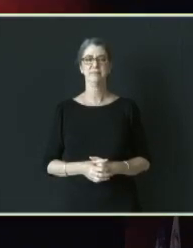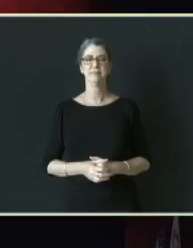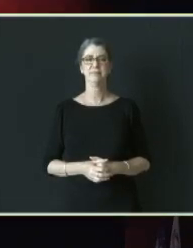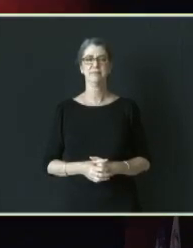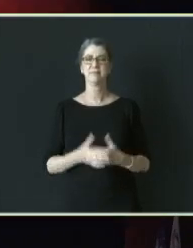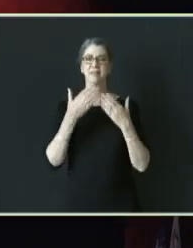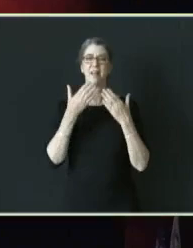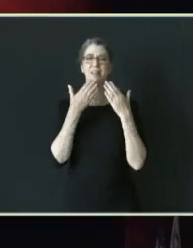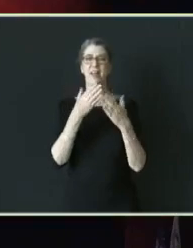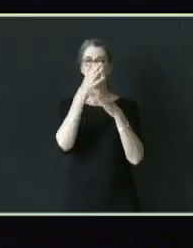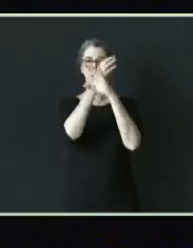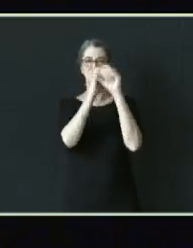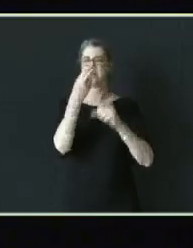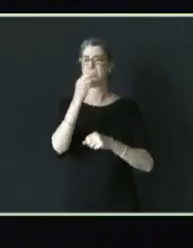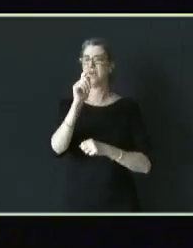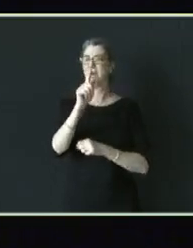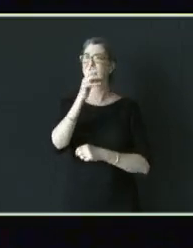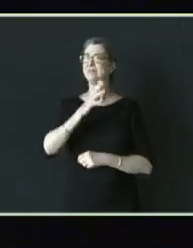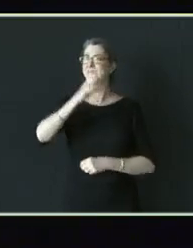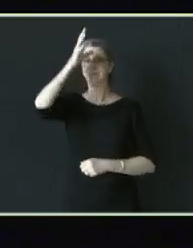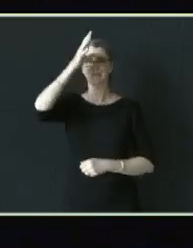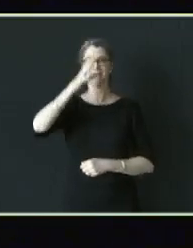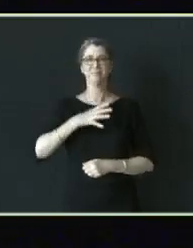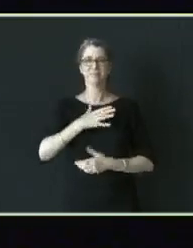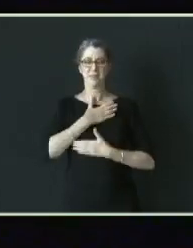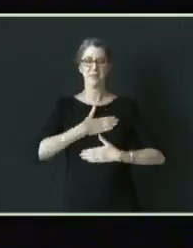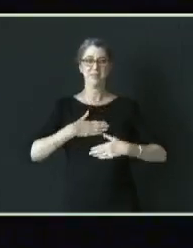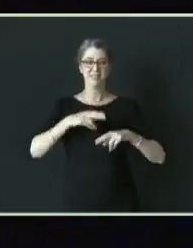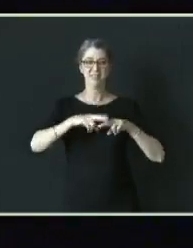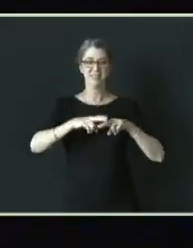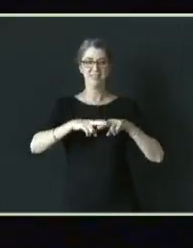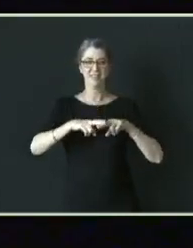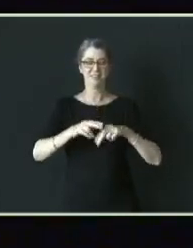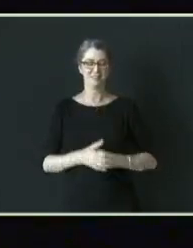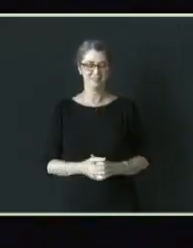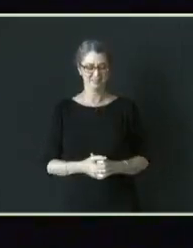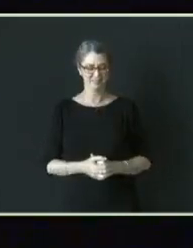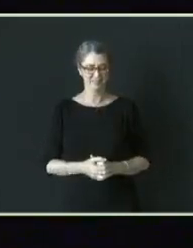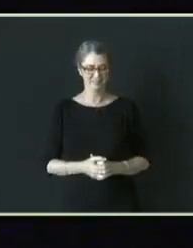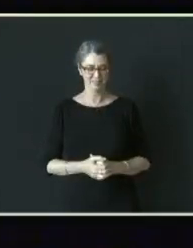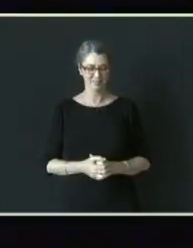Thank you, President Hall. Ladies and gentlemen, please be seated.